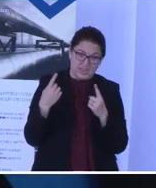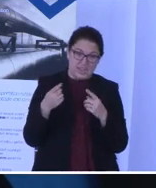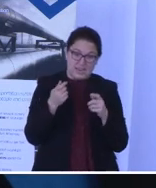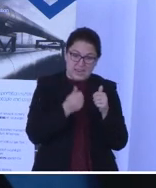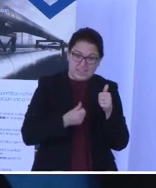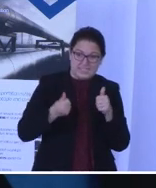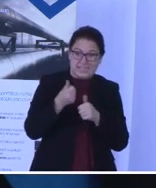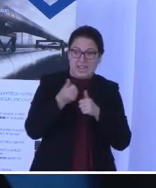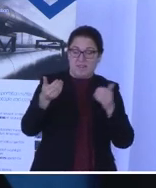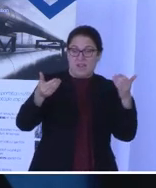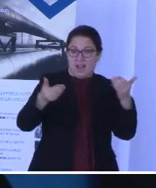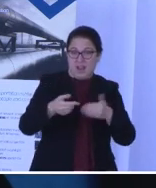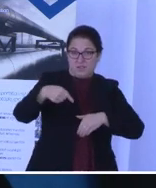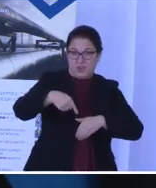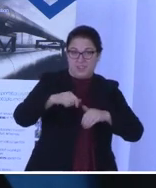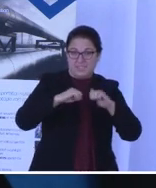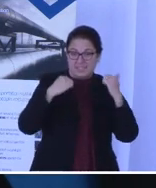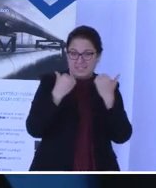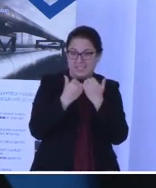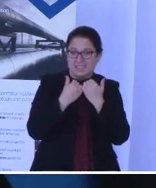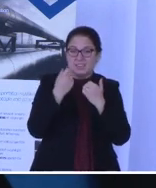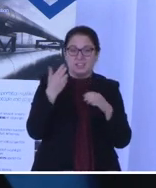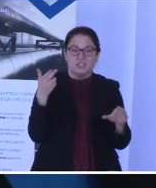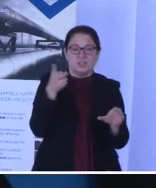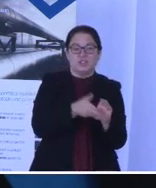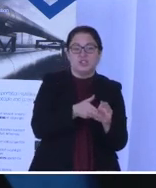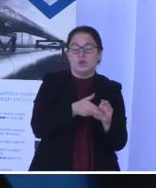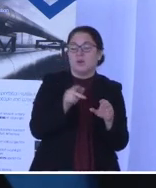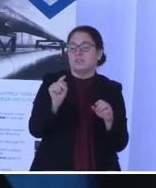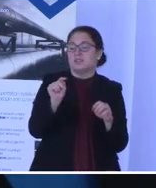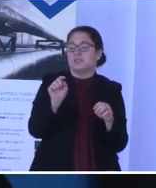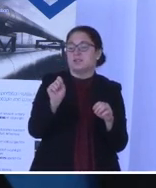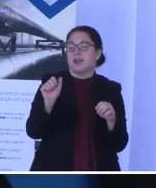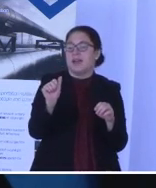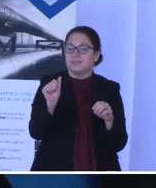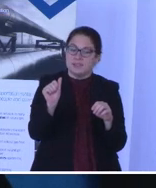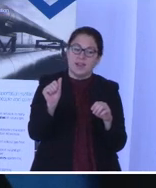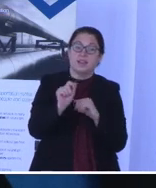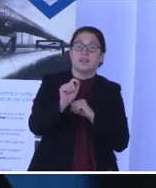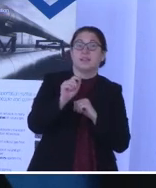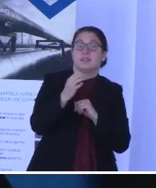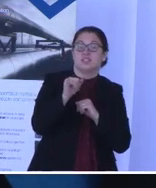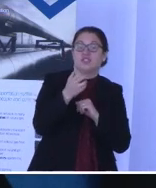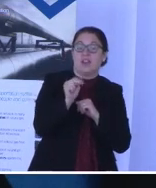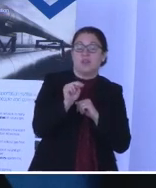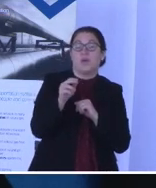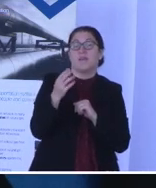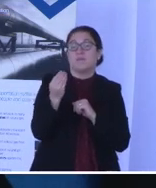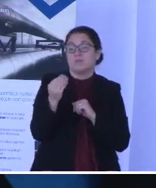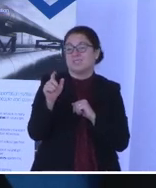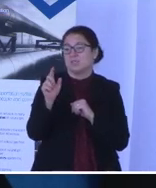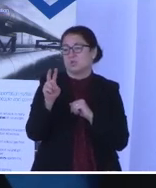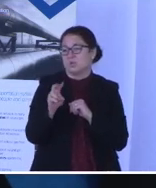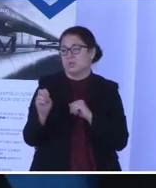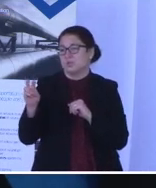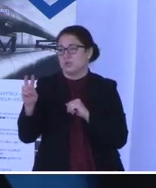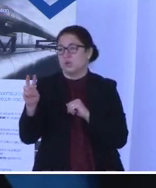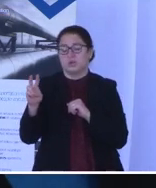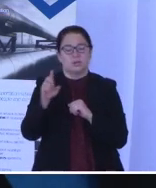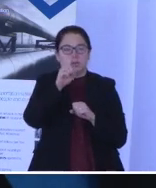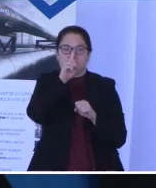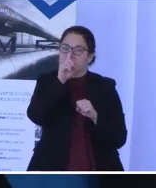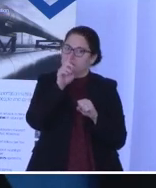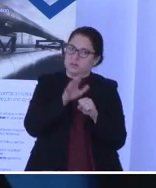agency. Francine joined TSA on the 14th of January, 2002. And she's dedicated most of her very distinguished